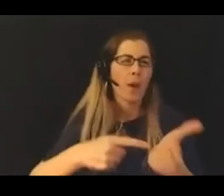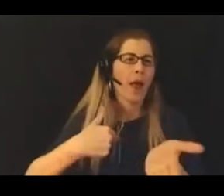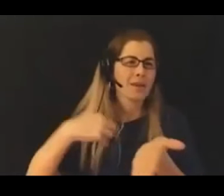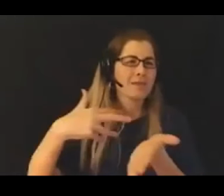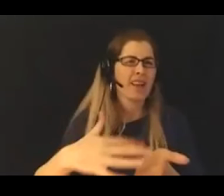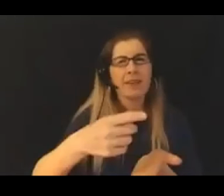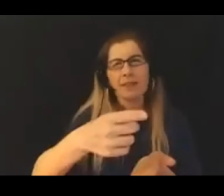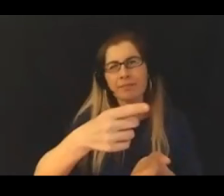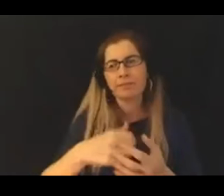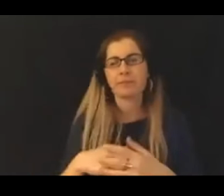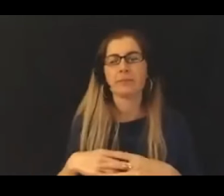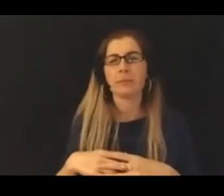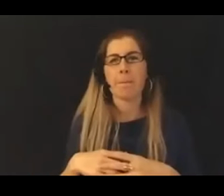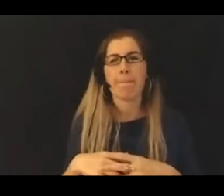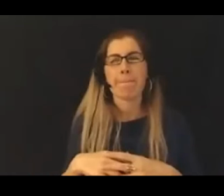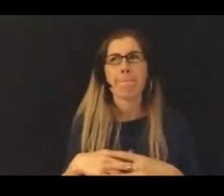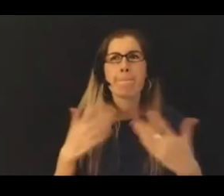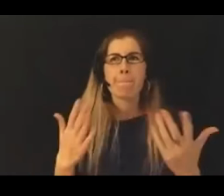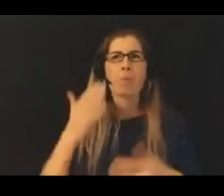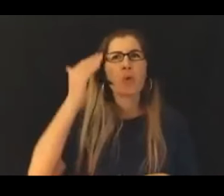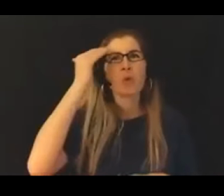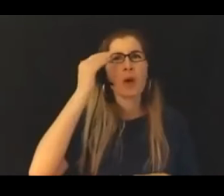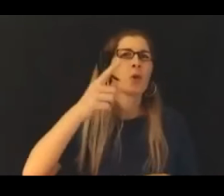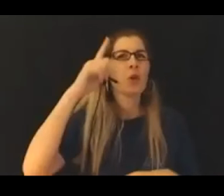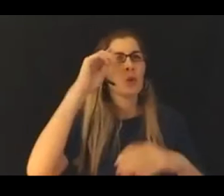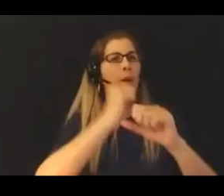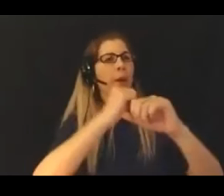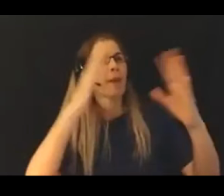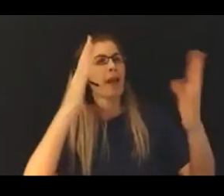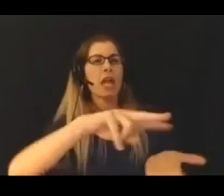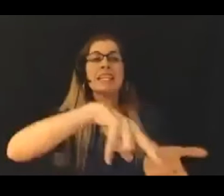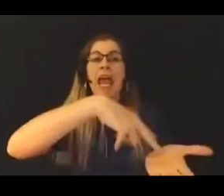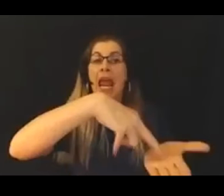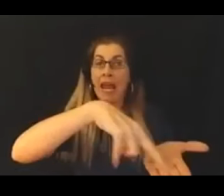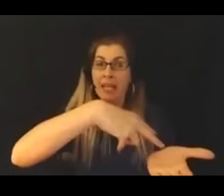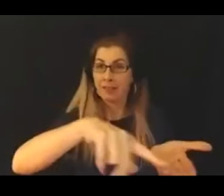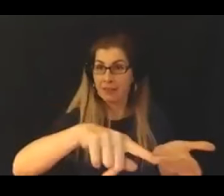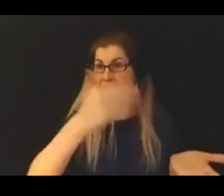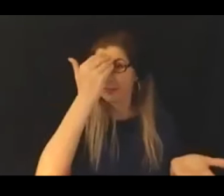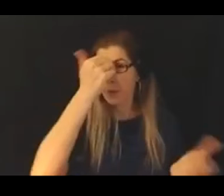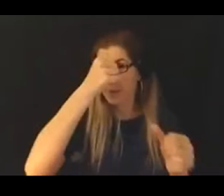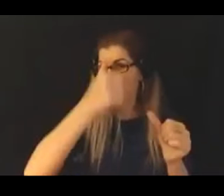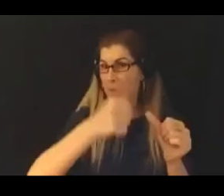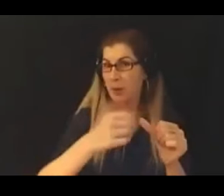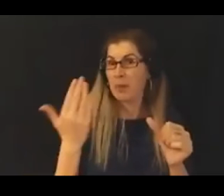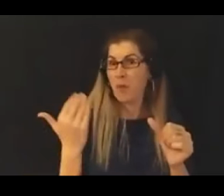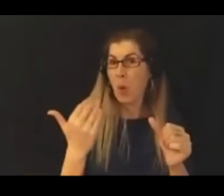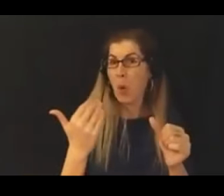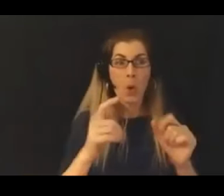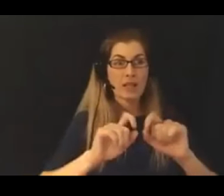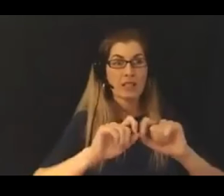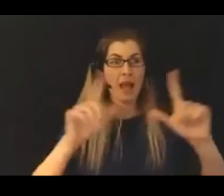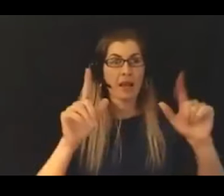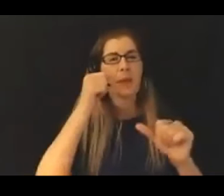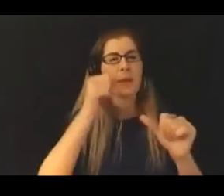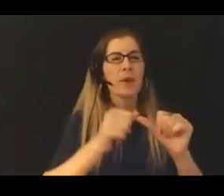And when we think about dance, so a lot of the studies on that previous slide, you're talking about